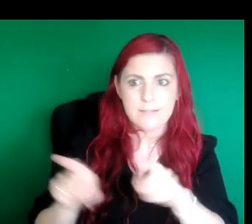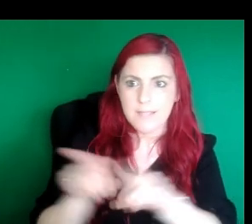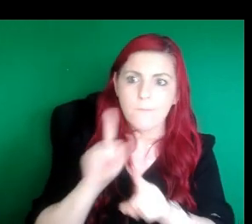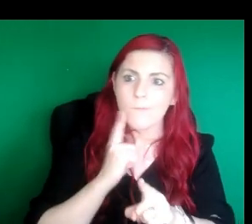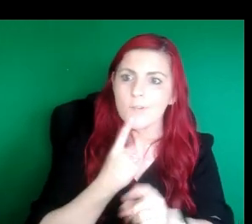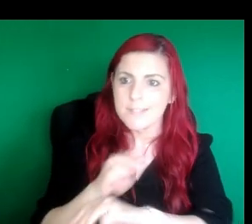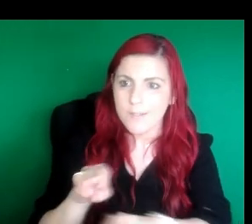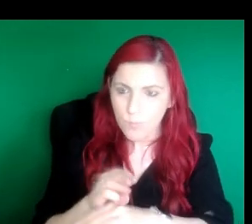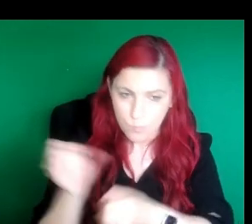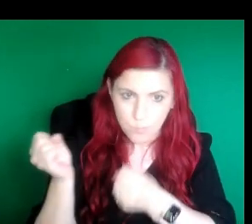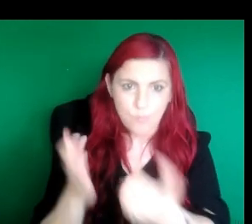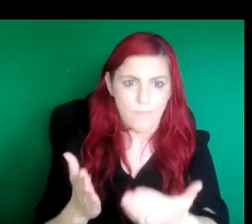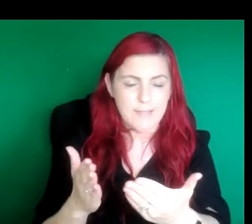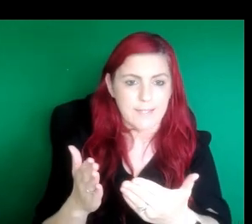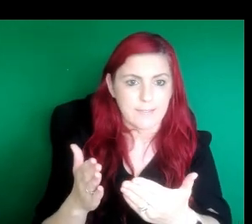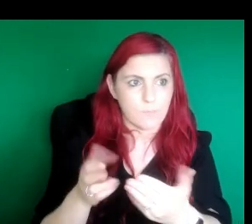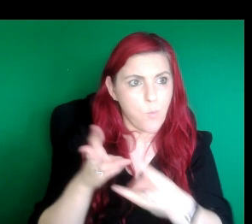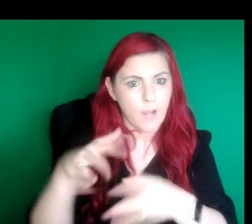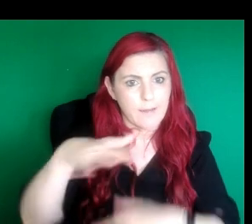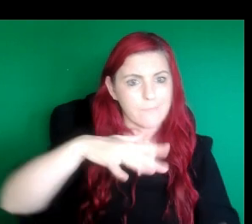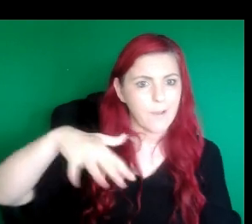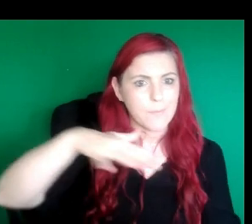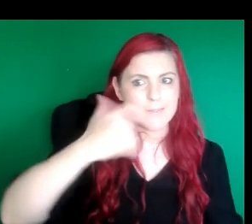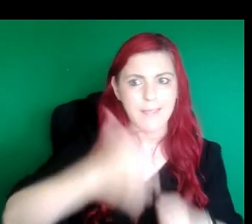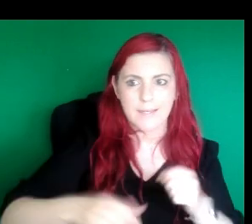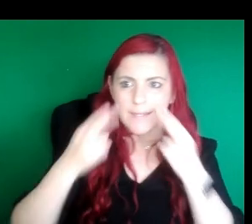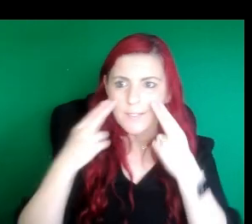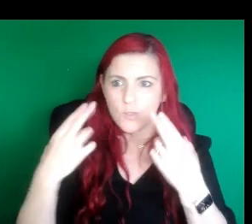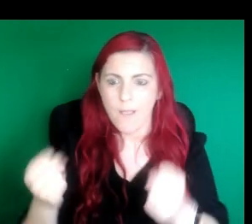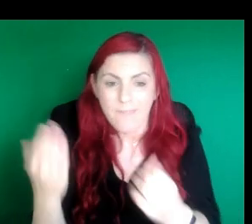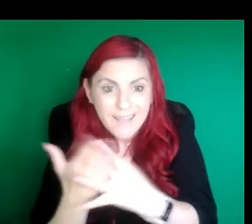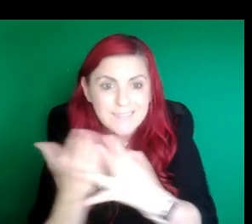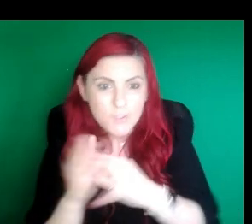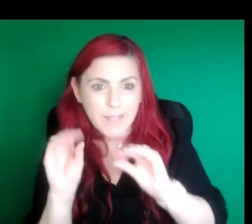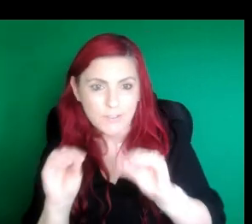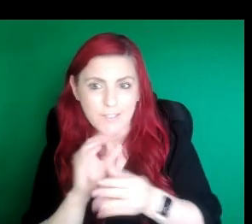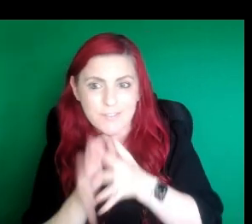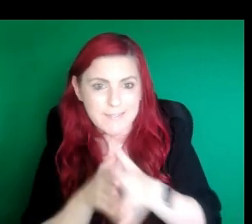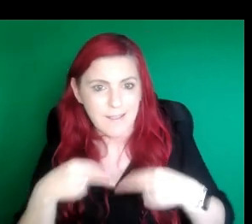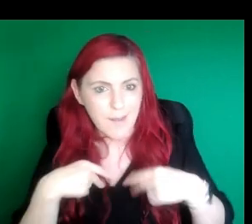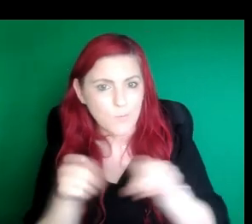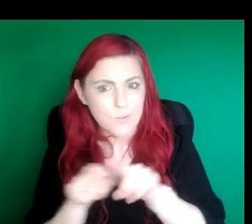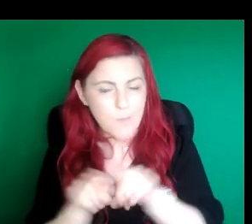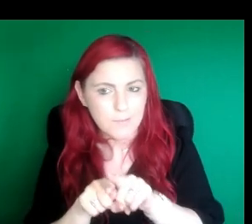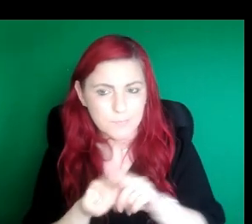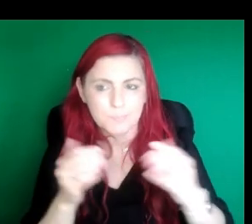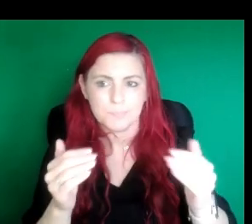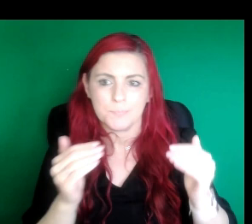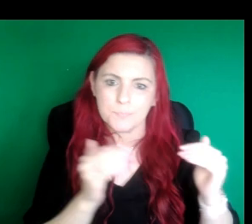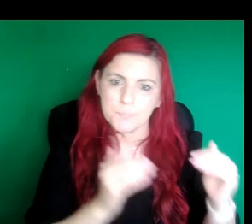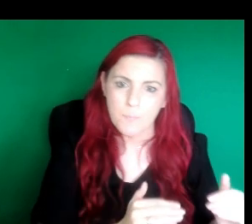to provide spaces for deaf people to work in these environments, deaf people need to have the qualifications and the opportunity to do that, and that's through